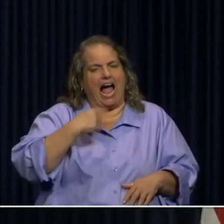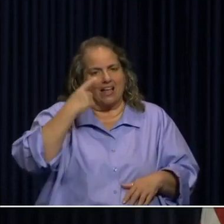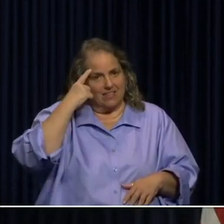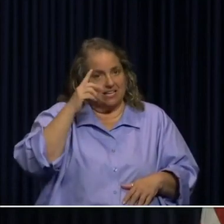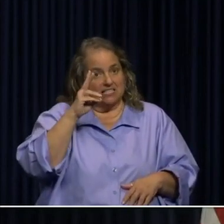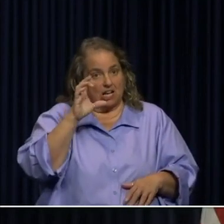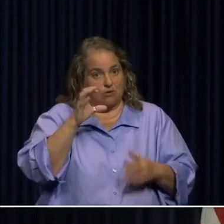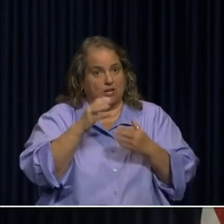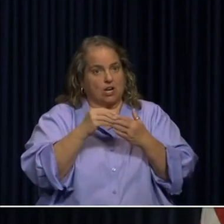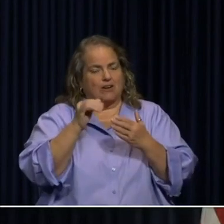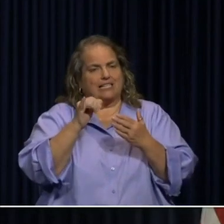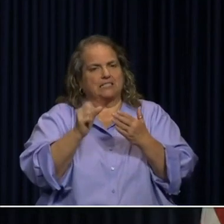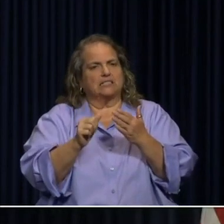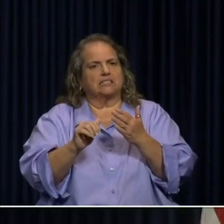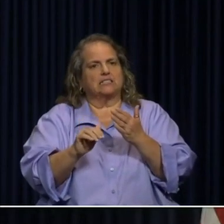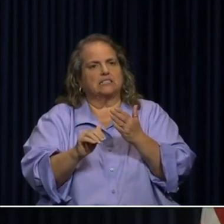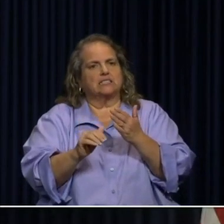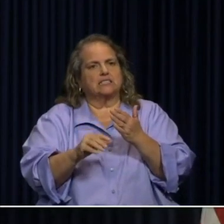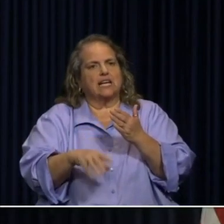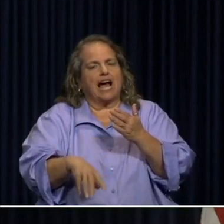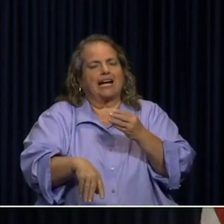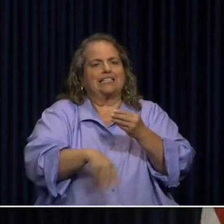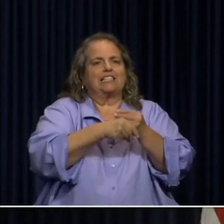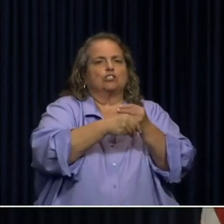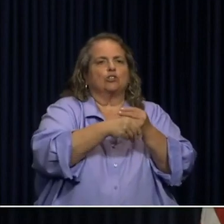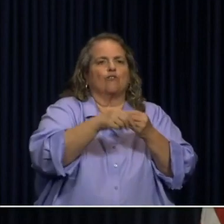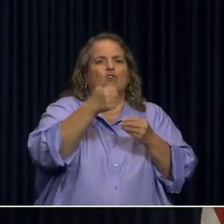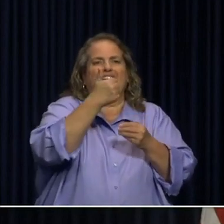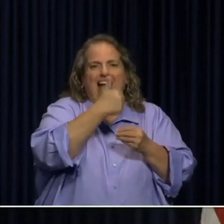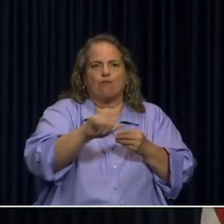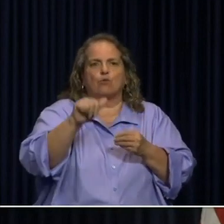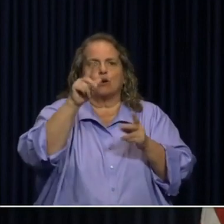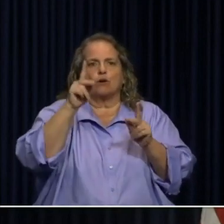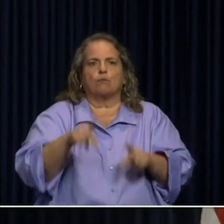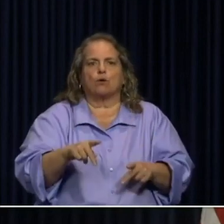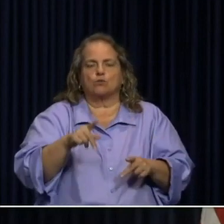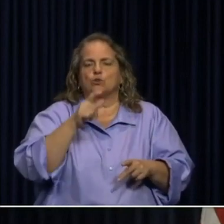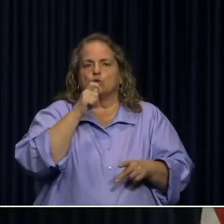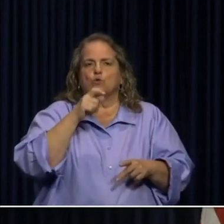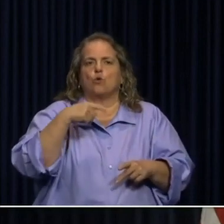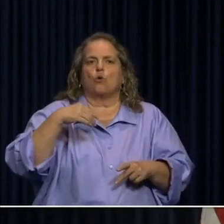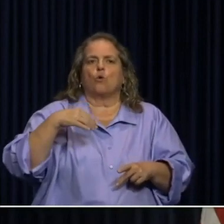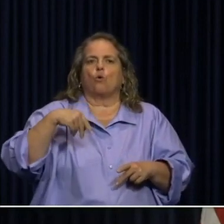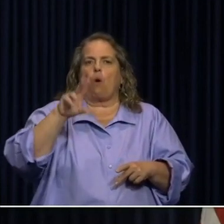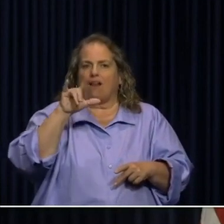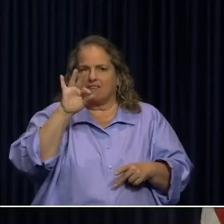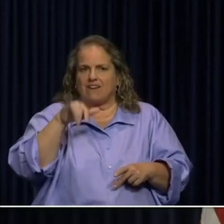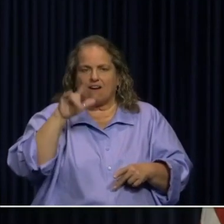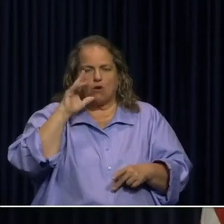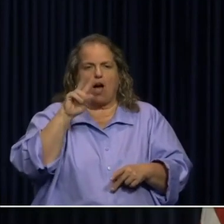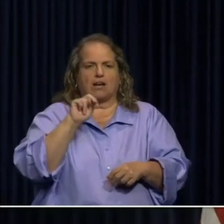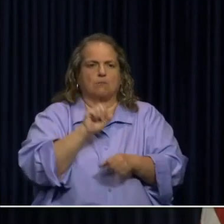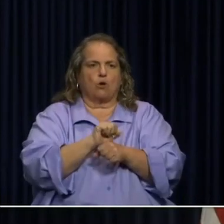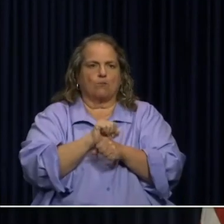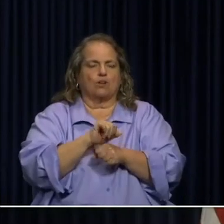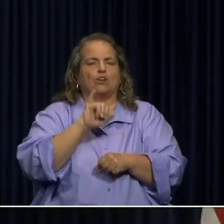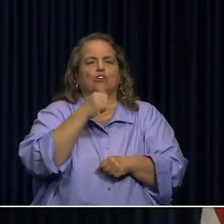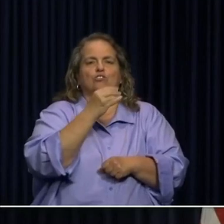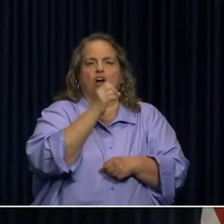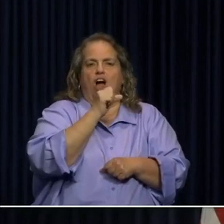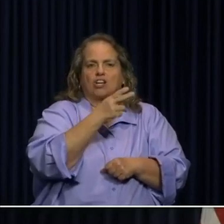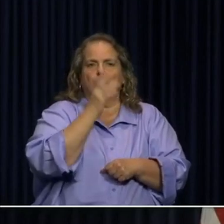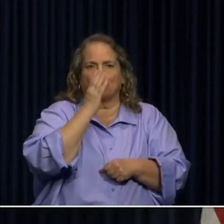is a supplement to everybody who qualifies for unemployment, but we'll get Josh to answer that. I was literally handed the